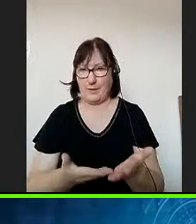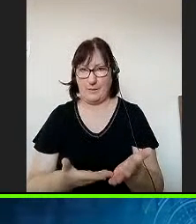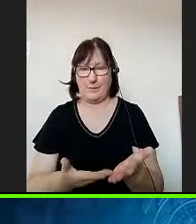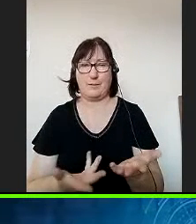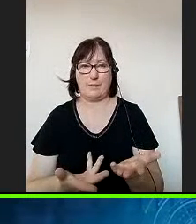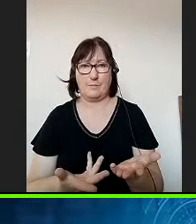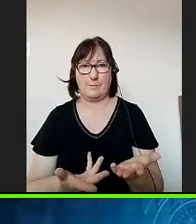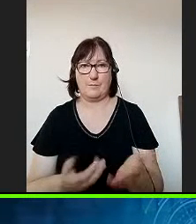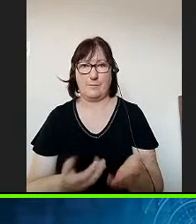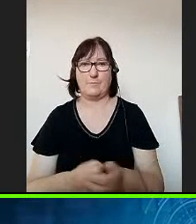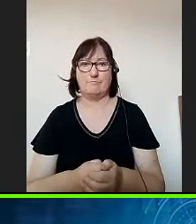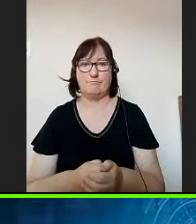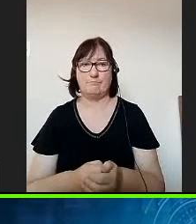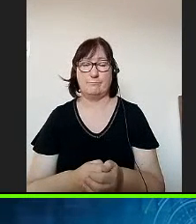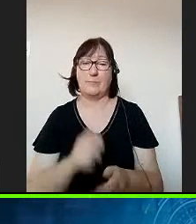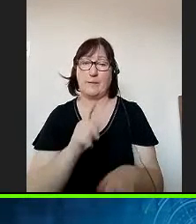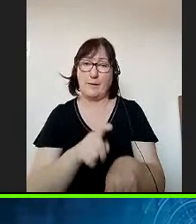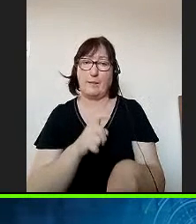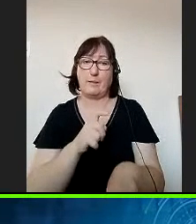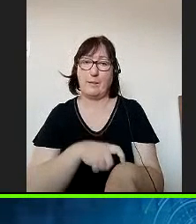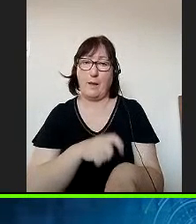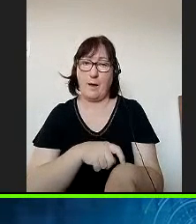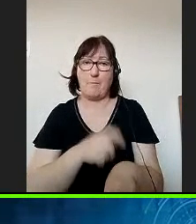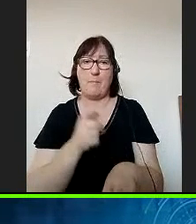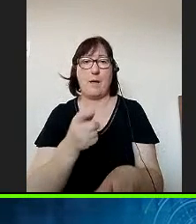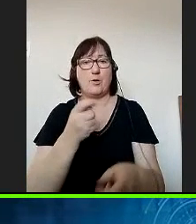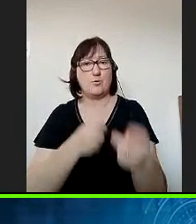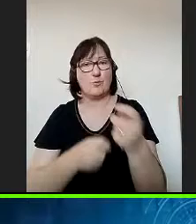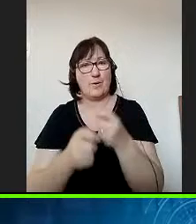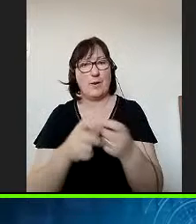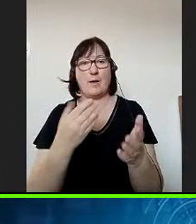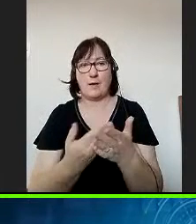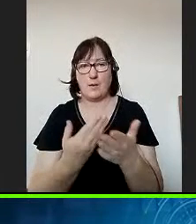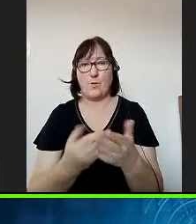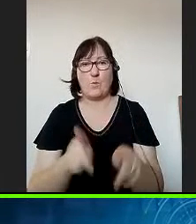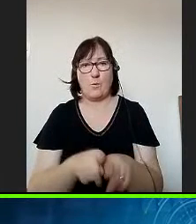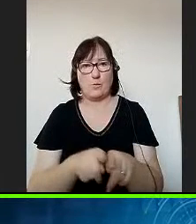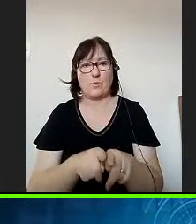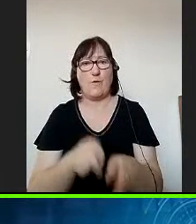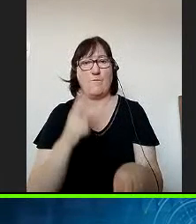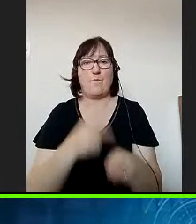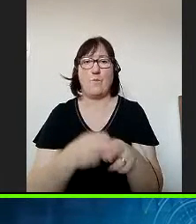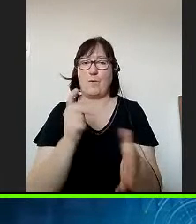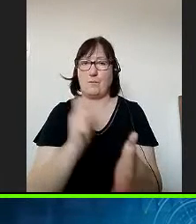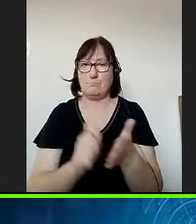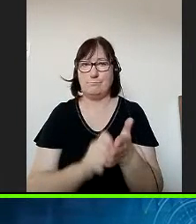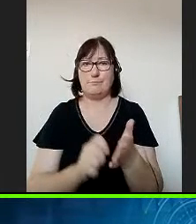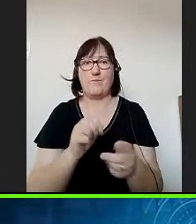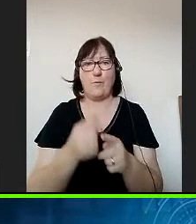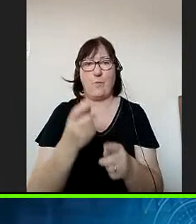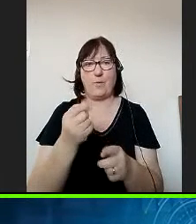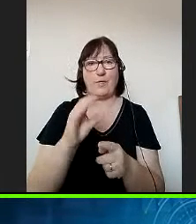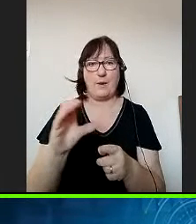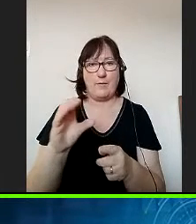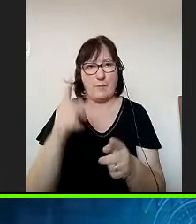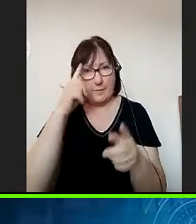At that stage, also the trader can actually apply formally for a tariff determination at head